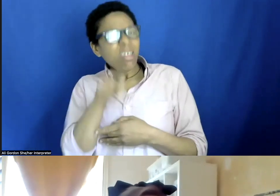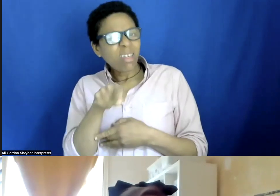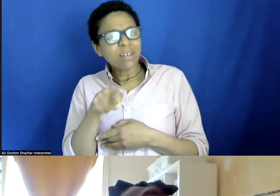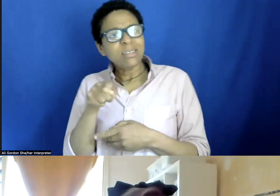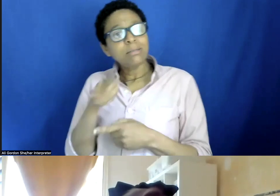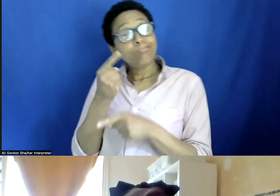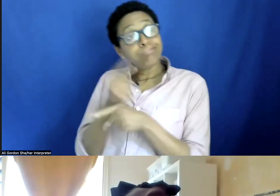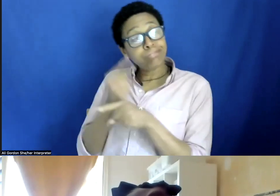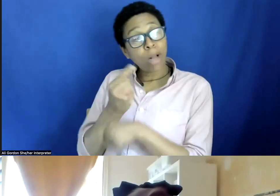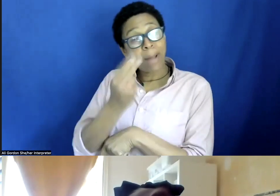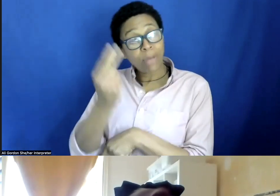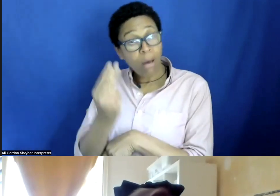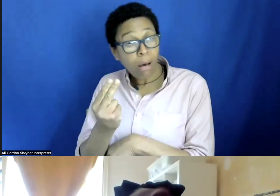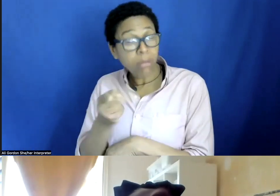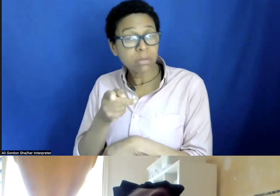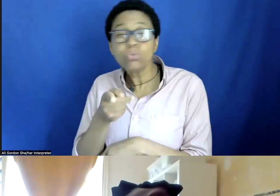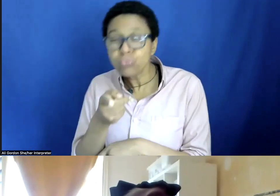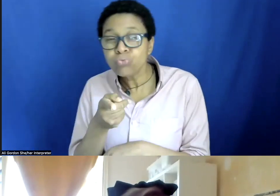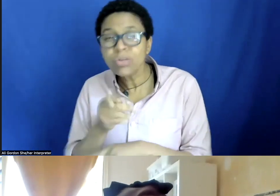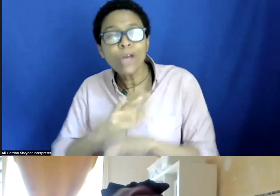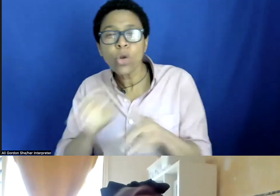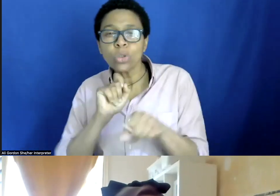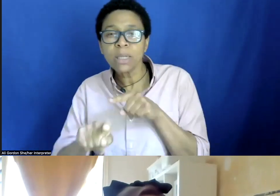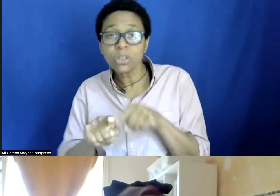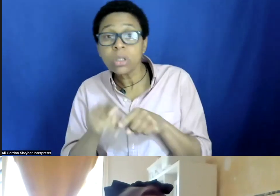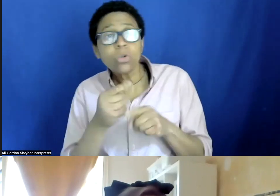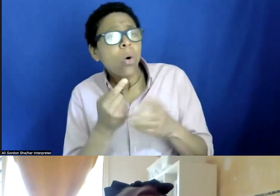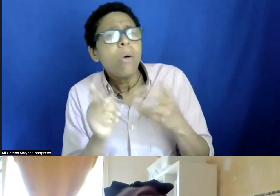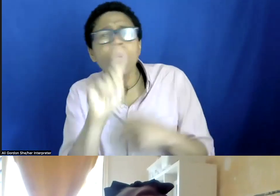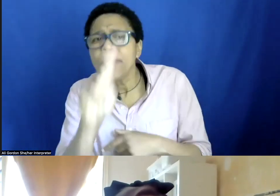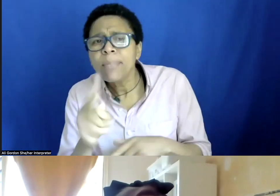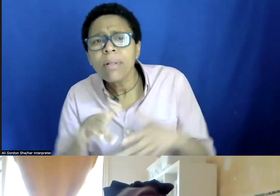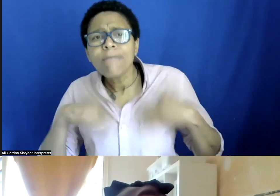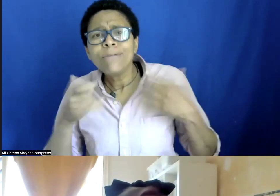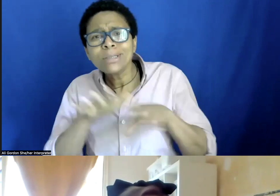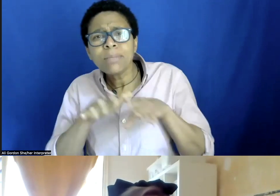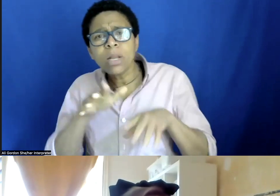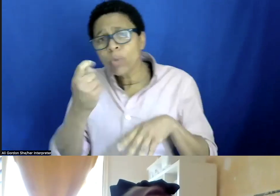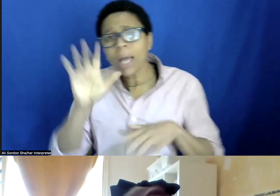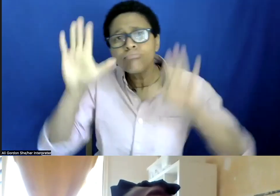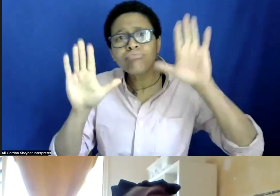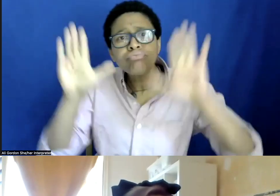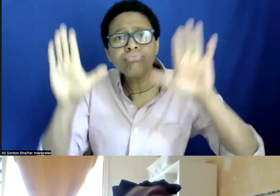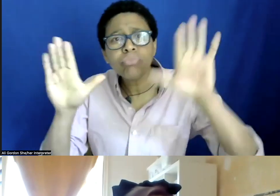by show of hands, did that connect with anyone else? Obviously physically or on Zoom or anything? Yeah.